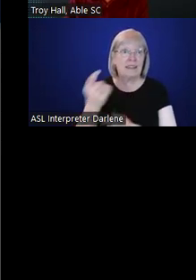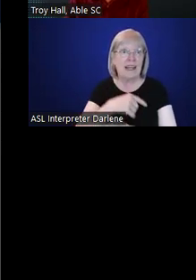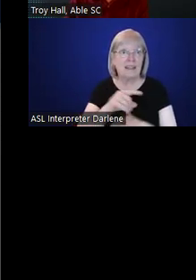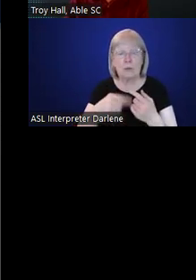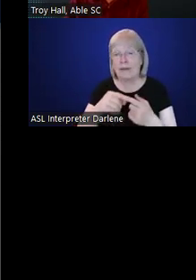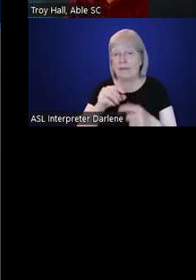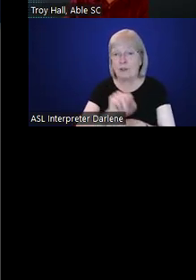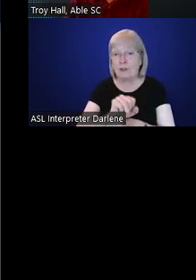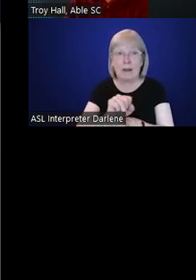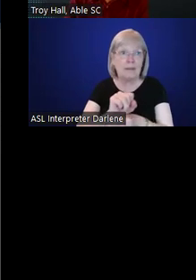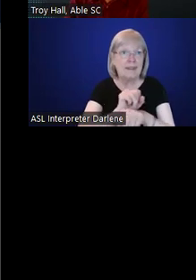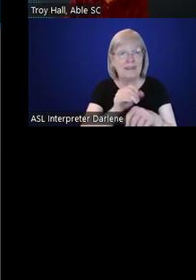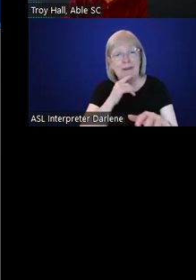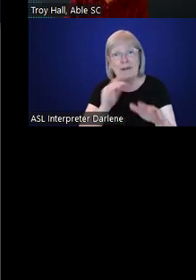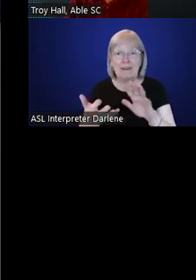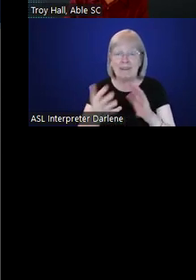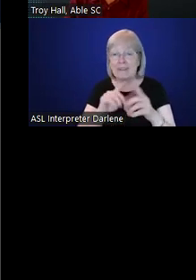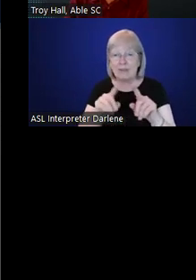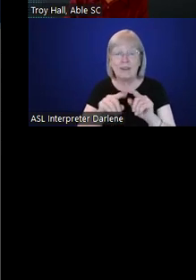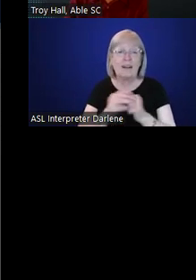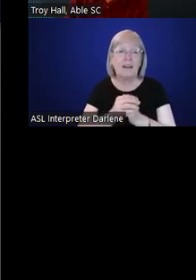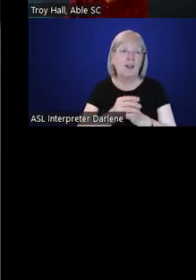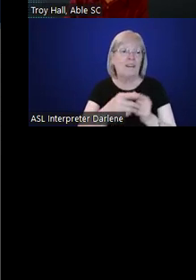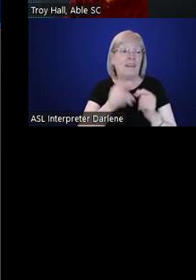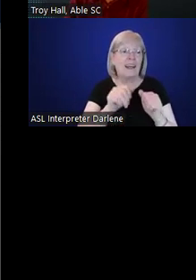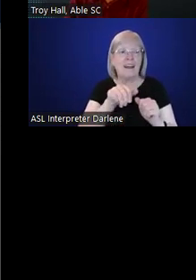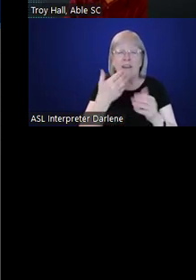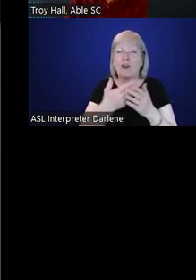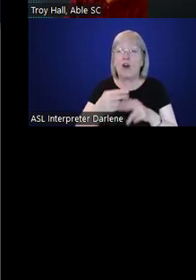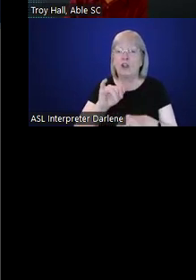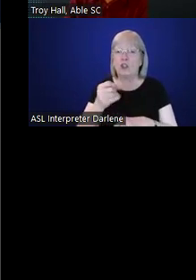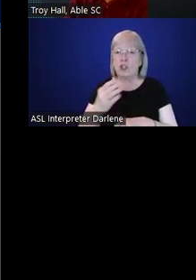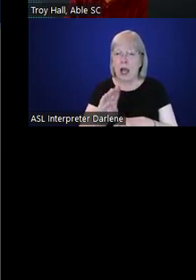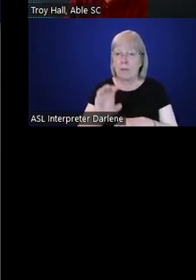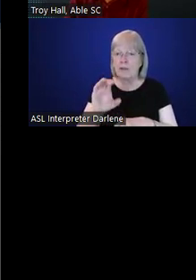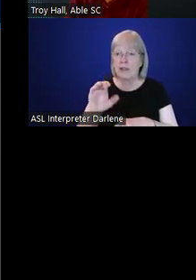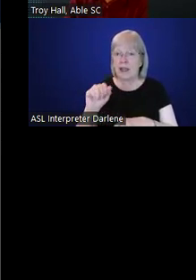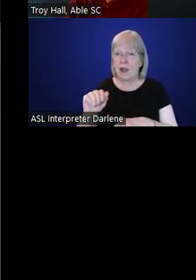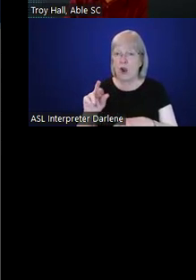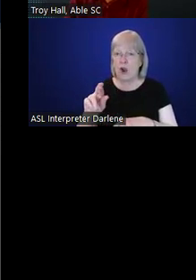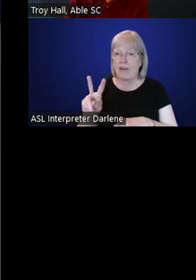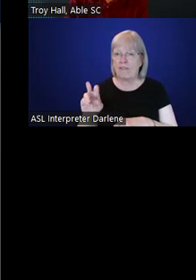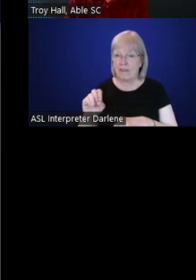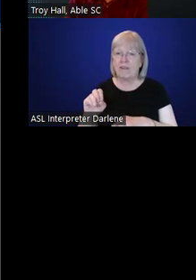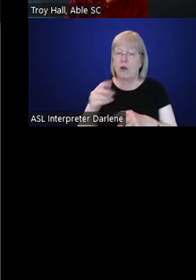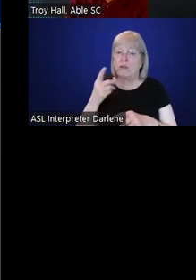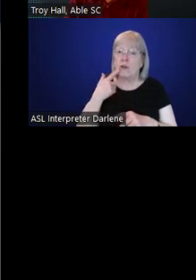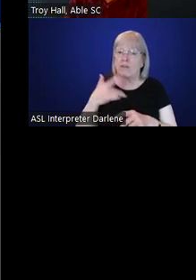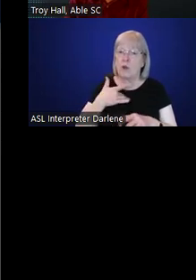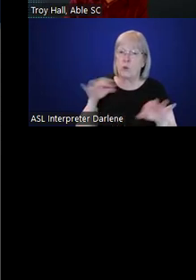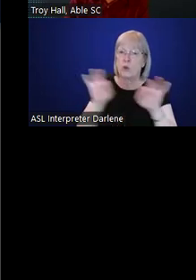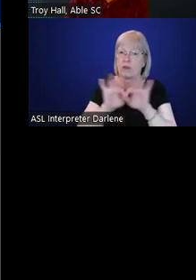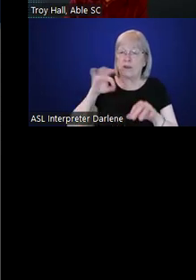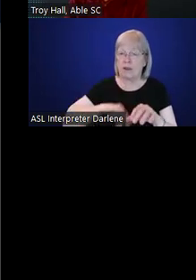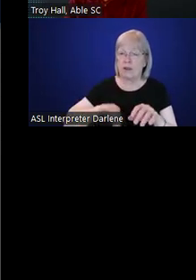Independent Living can also help employers job carve or see the benefit of employing people with disabilities. For those of you